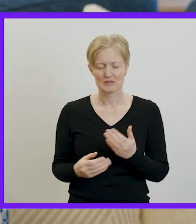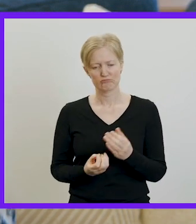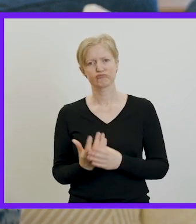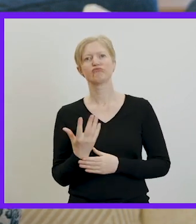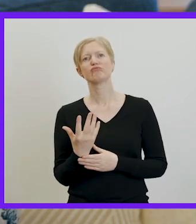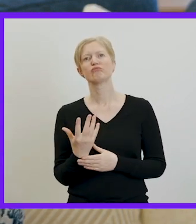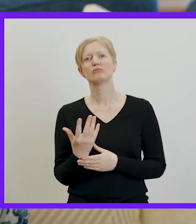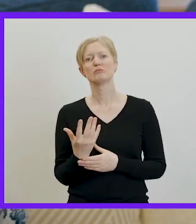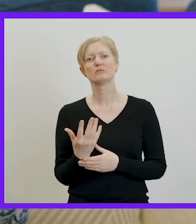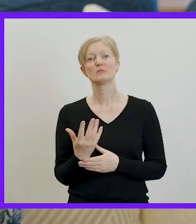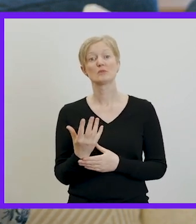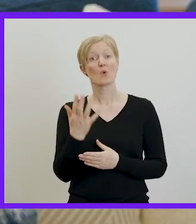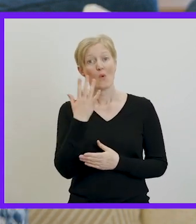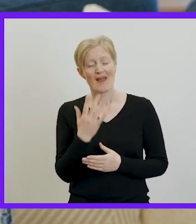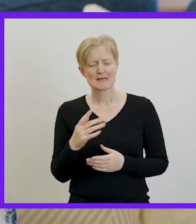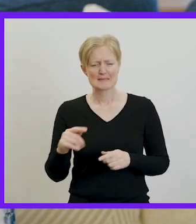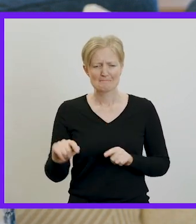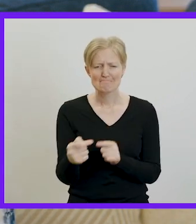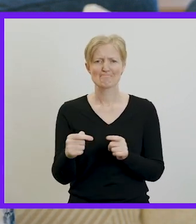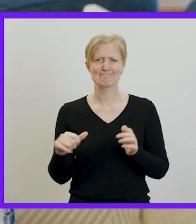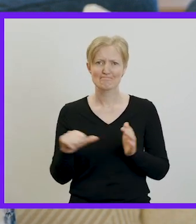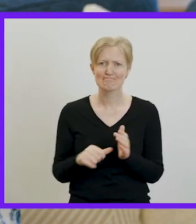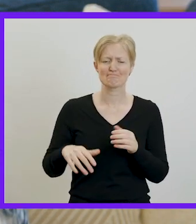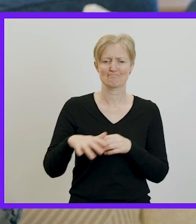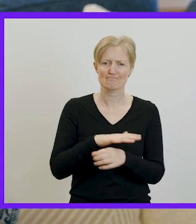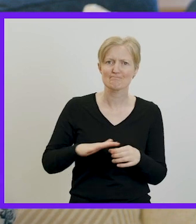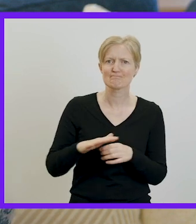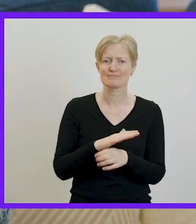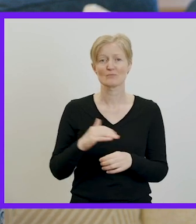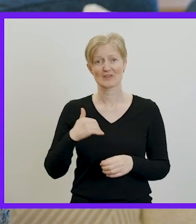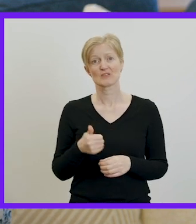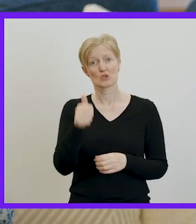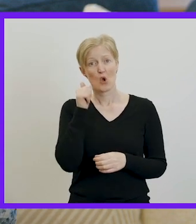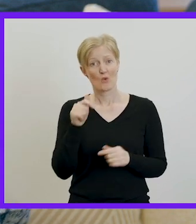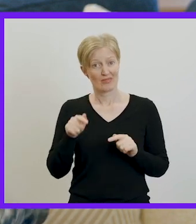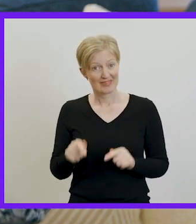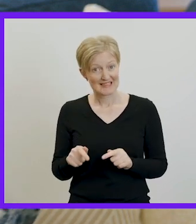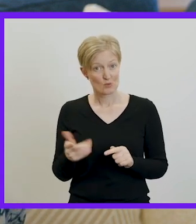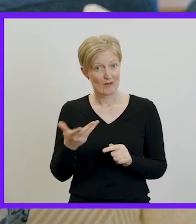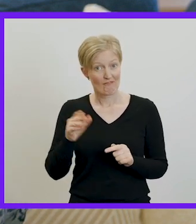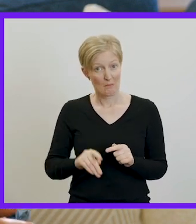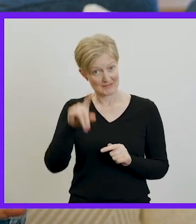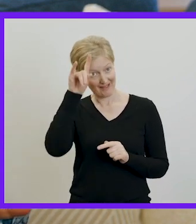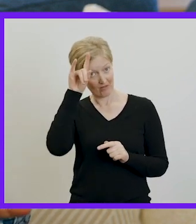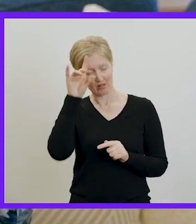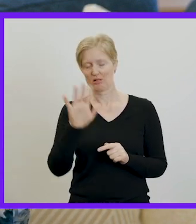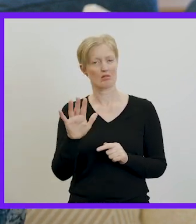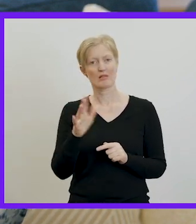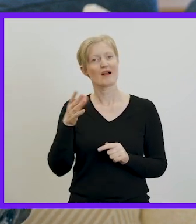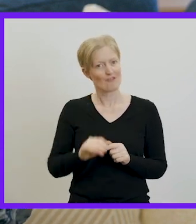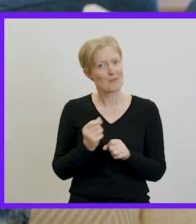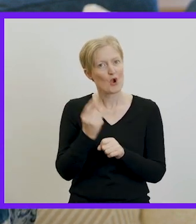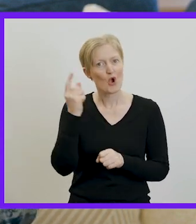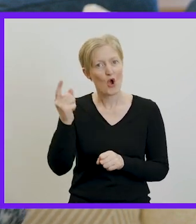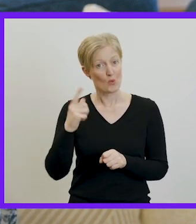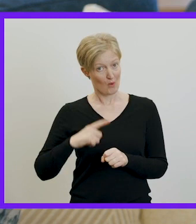perseverance. And so when we go through these times of trial, we need to recognize that this is not necessarily the devil, but this